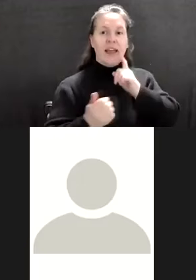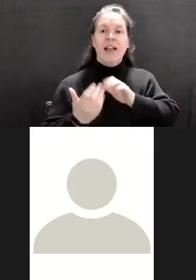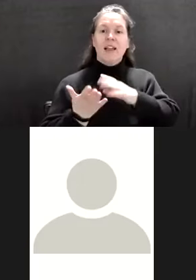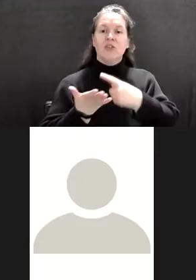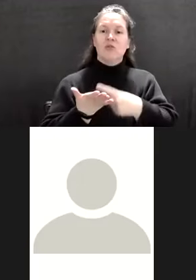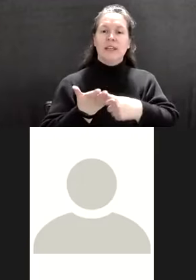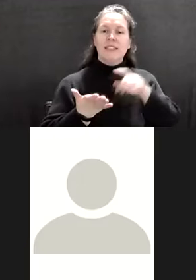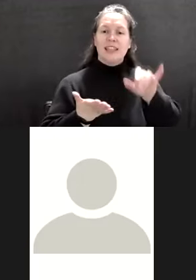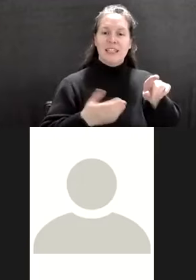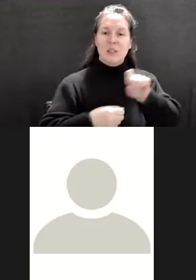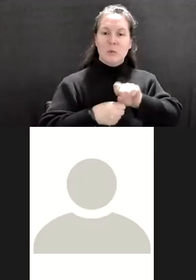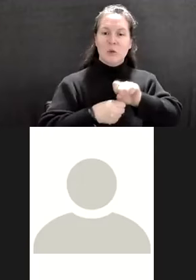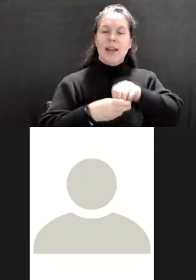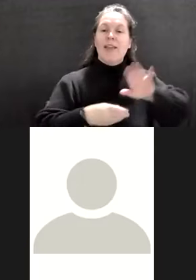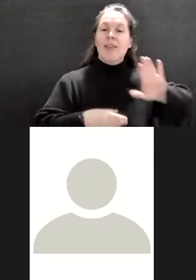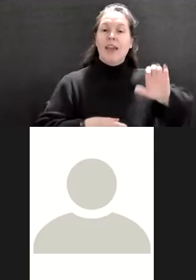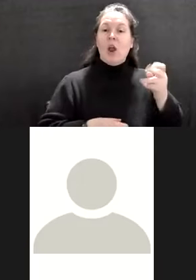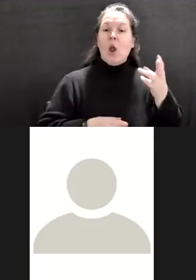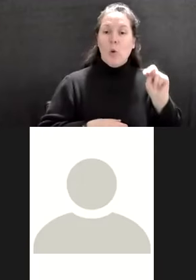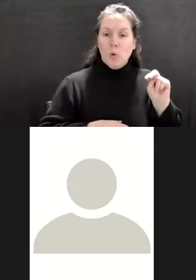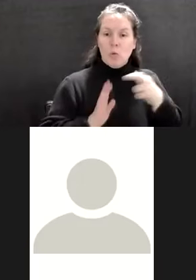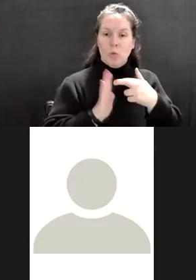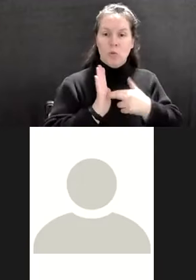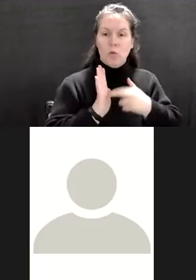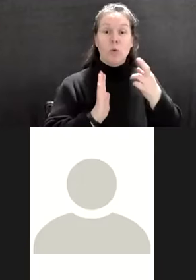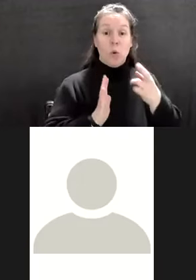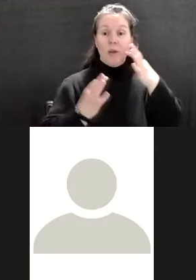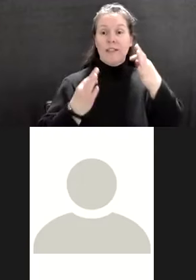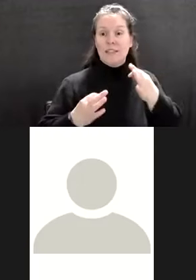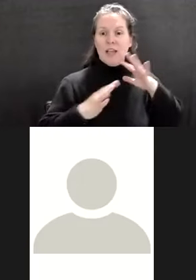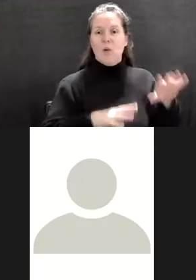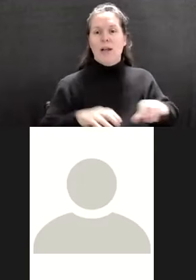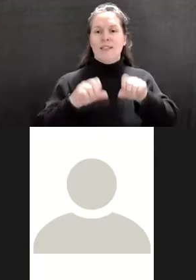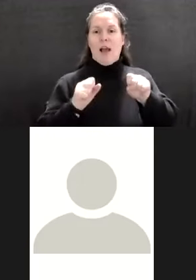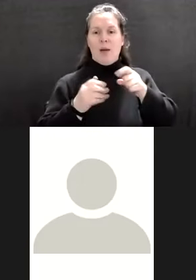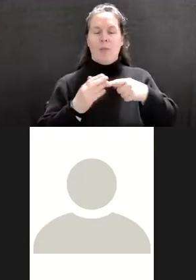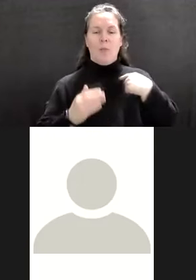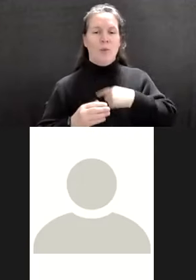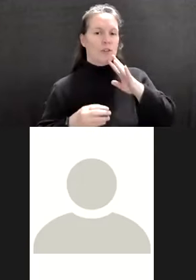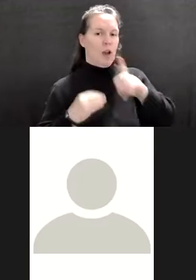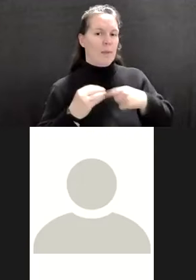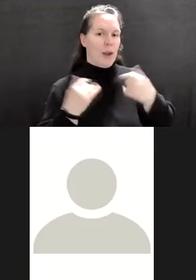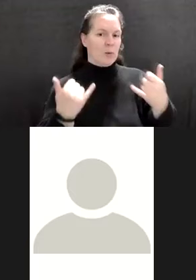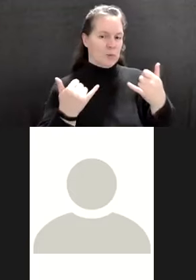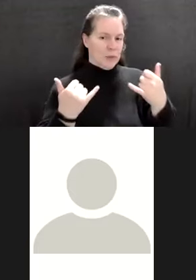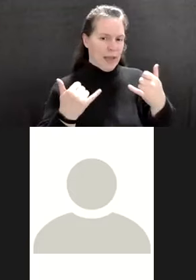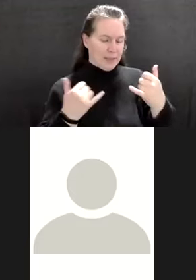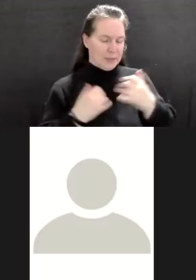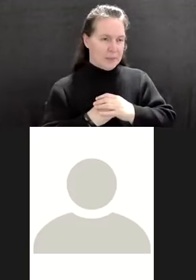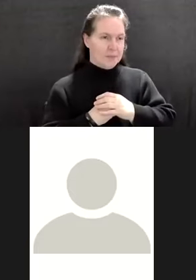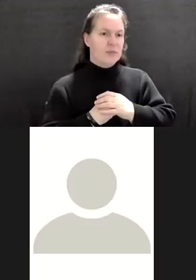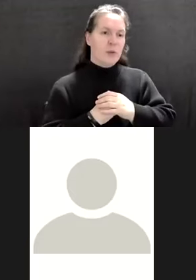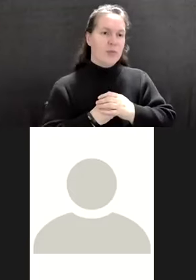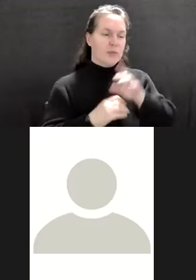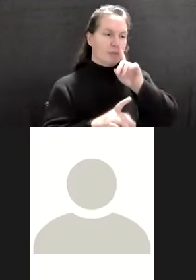their own roles, or maybe they just decide to adopt what we talk about today. So we're really drilling